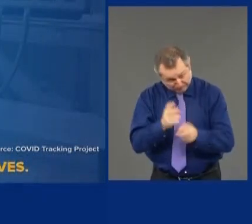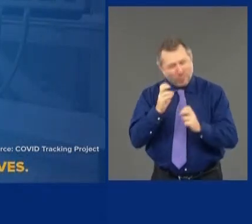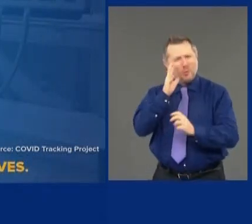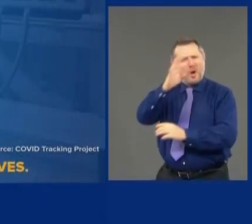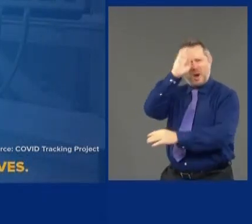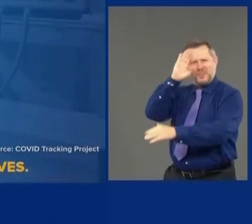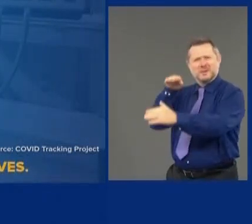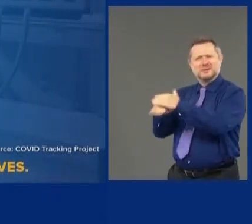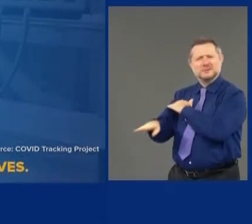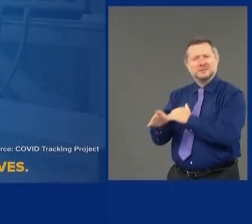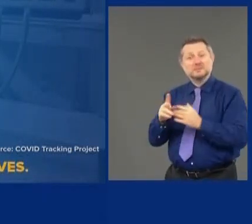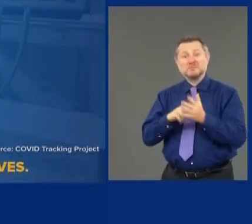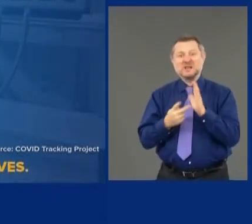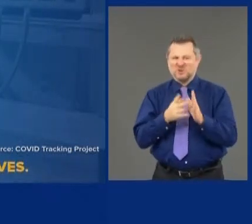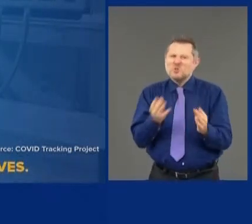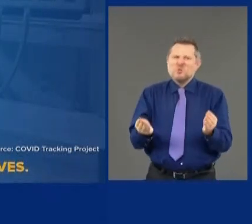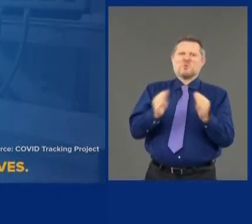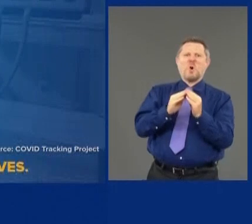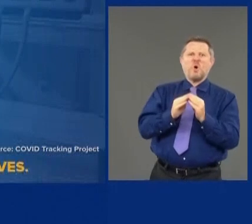Arizona.